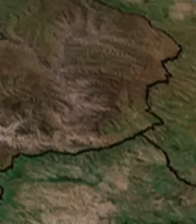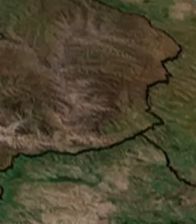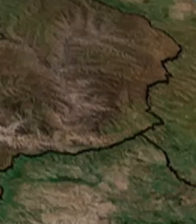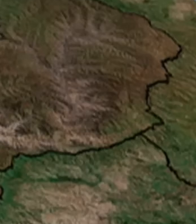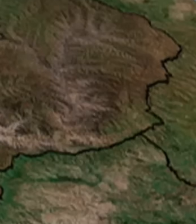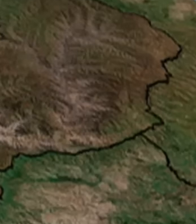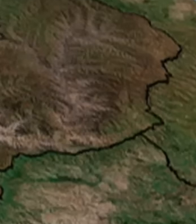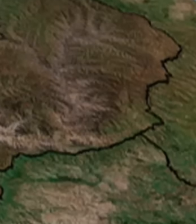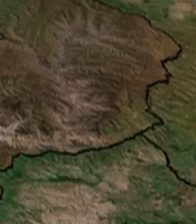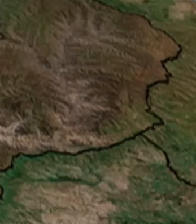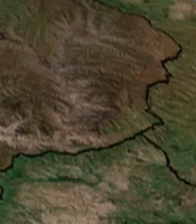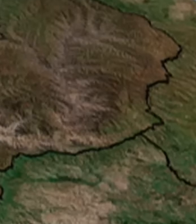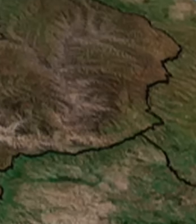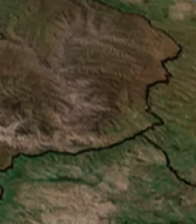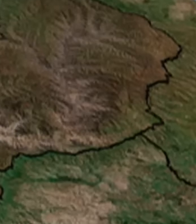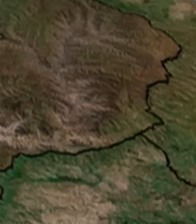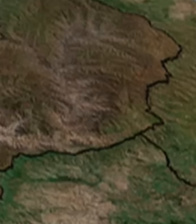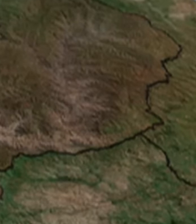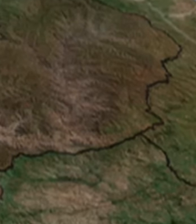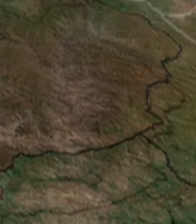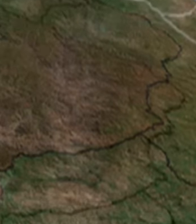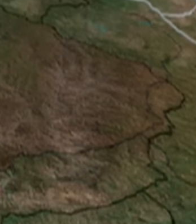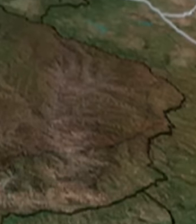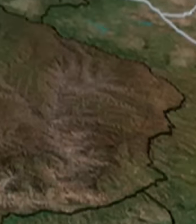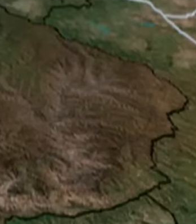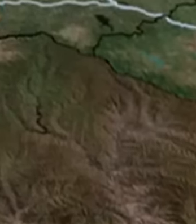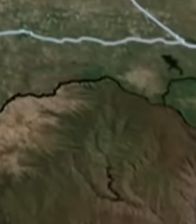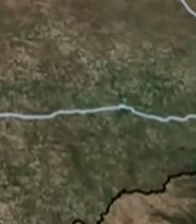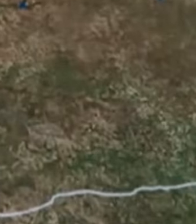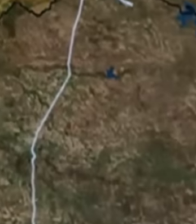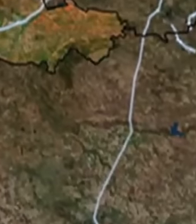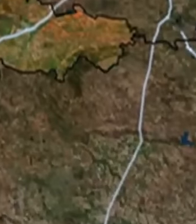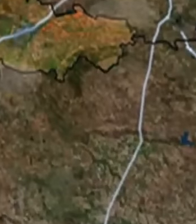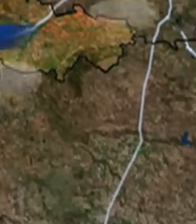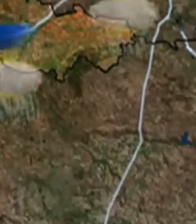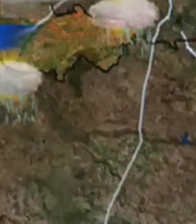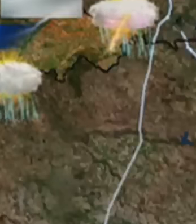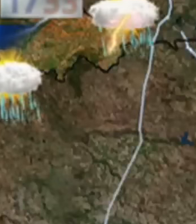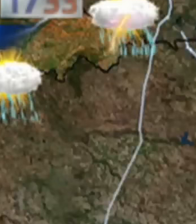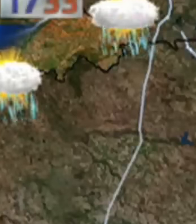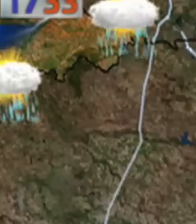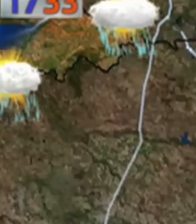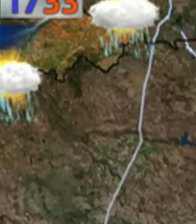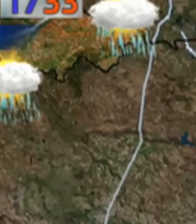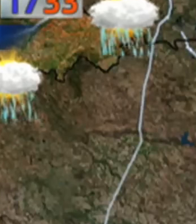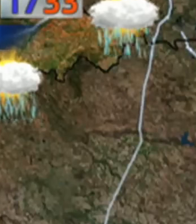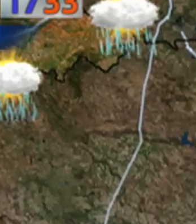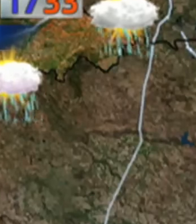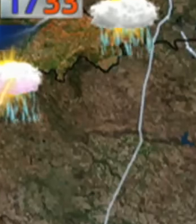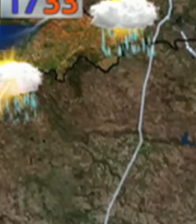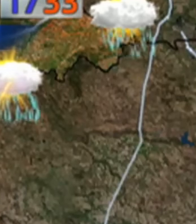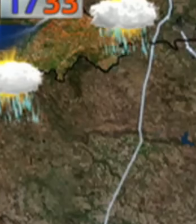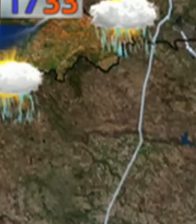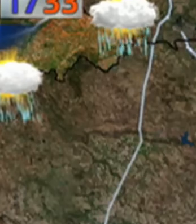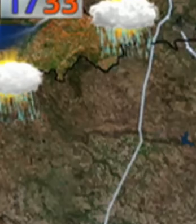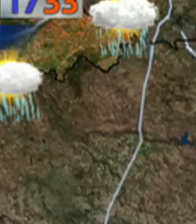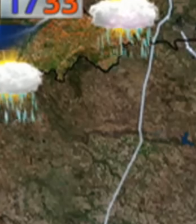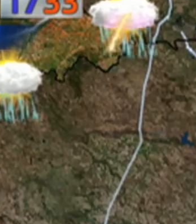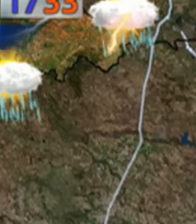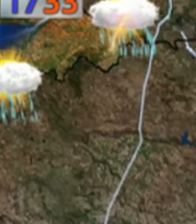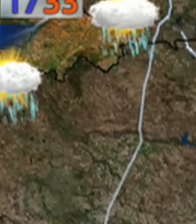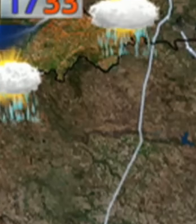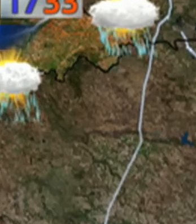e tlabe ke mo go digrata di le 33 fa Sasolburg lona e tlabe ke mo go digrata di le 33 re konosetsa re lebelle province ya